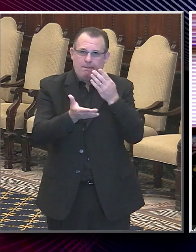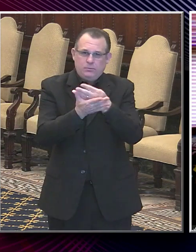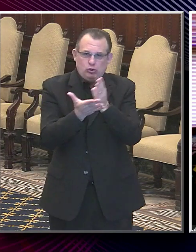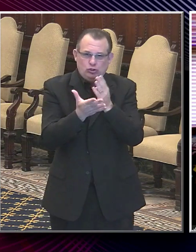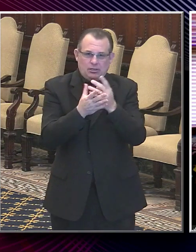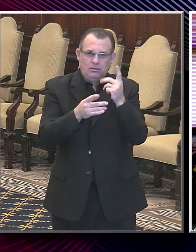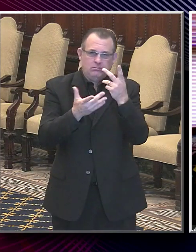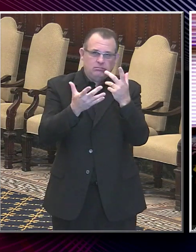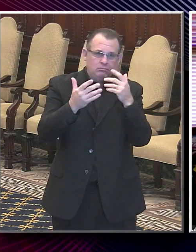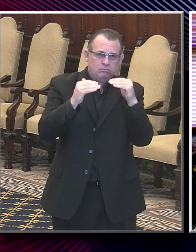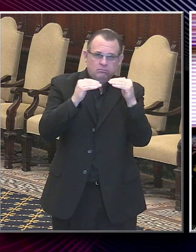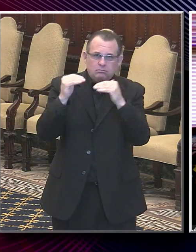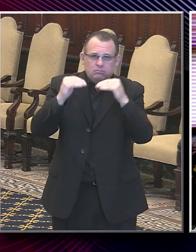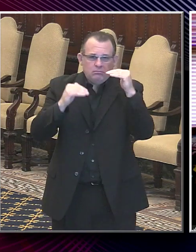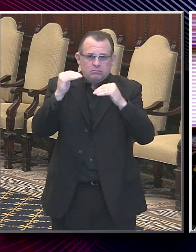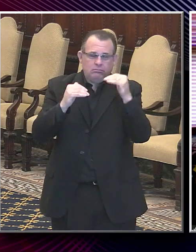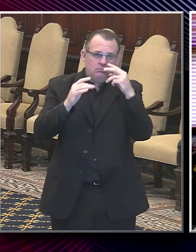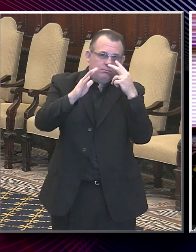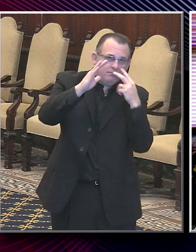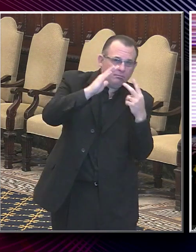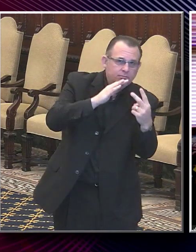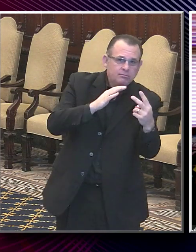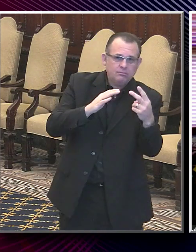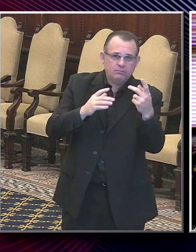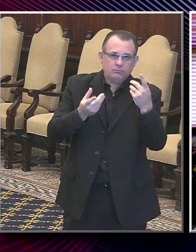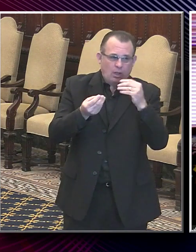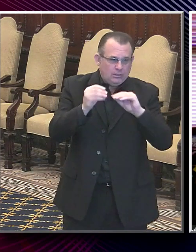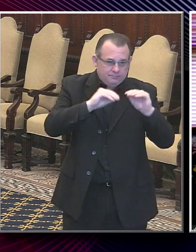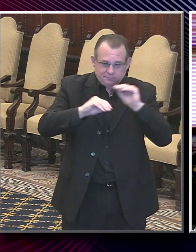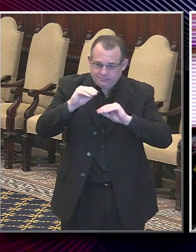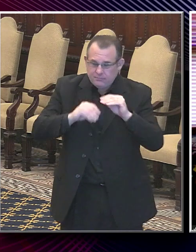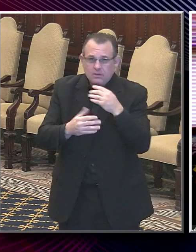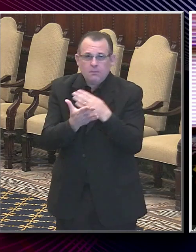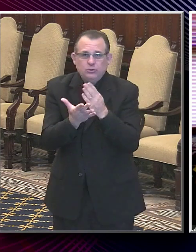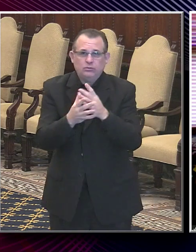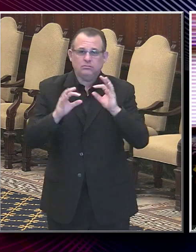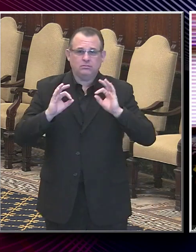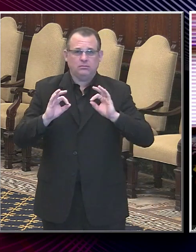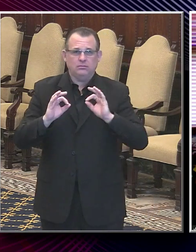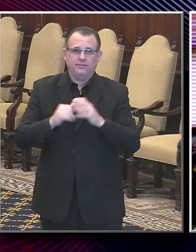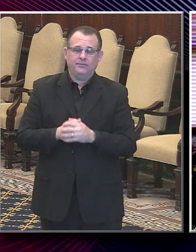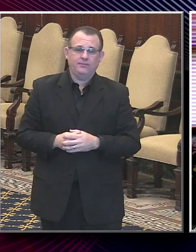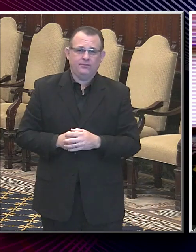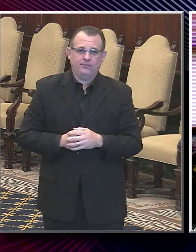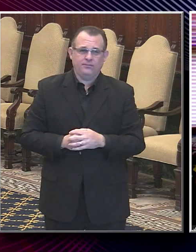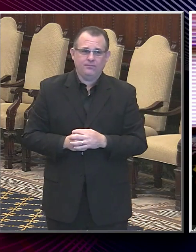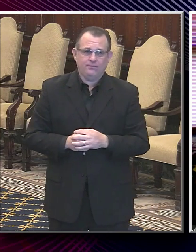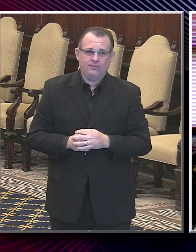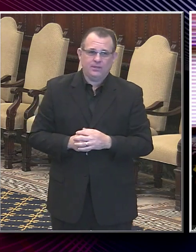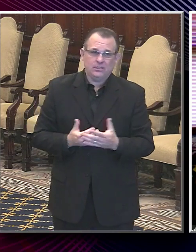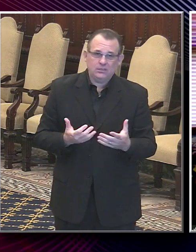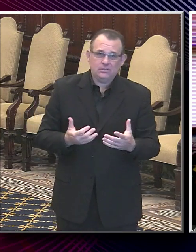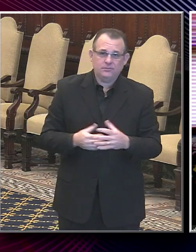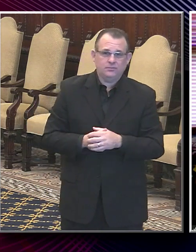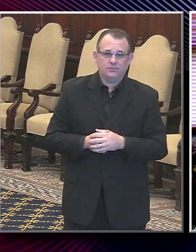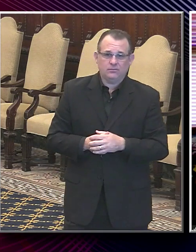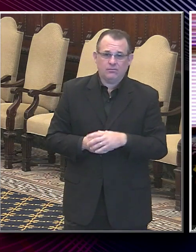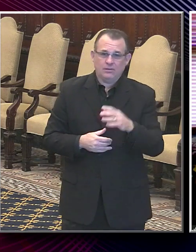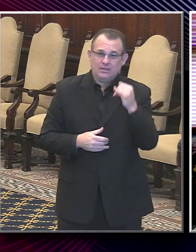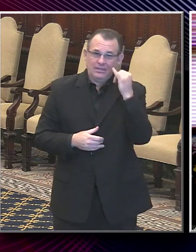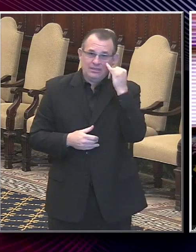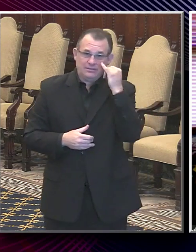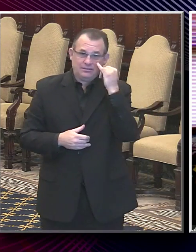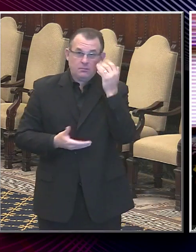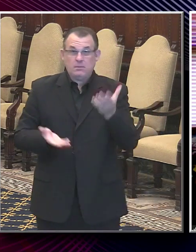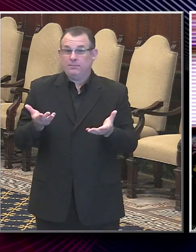And some of the suggestions that some other elected officials are throwing out there in our budget would result in even more layoffs